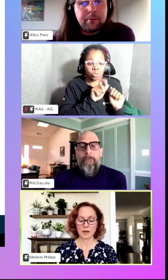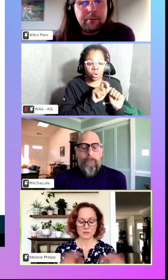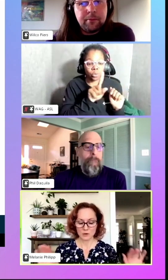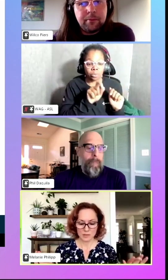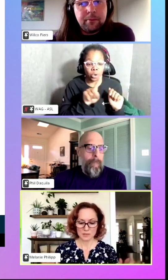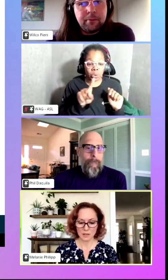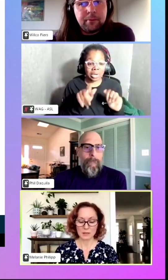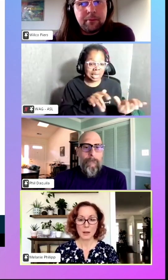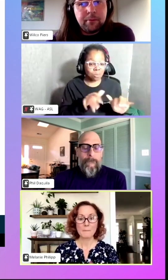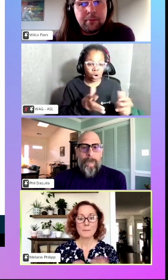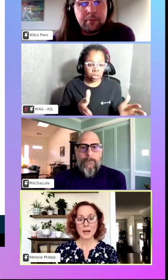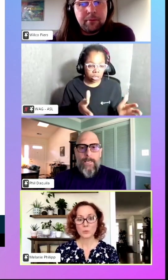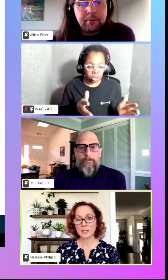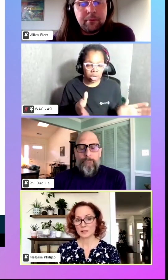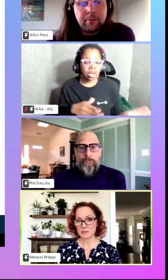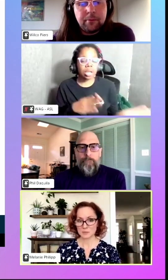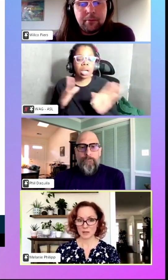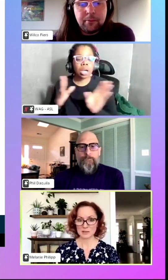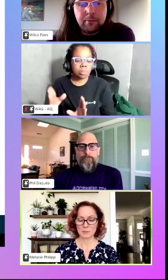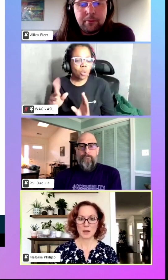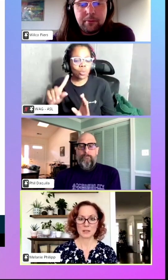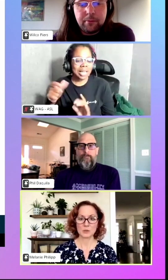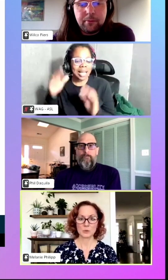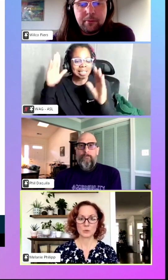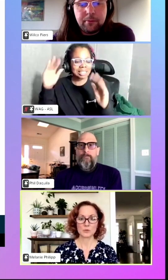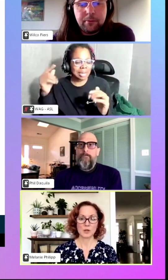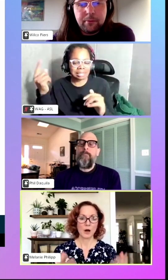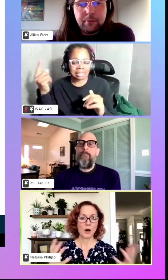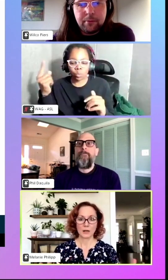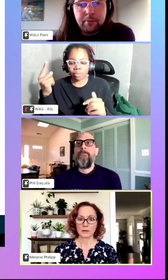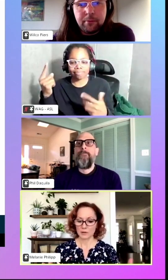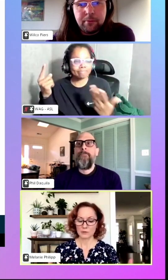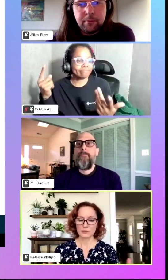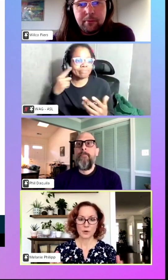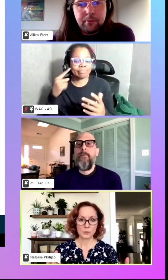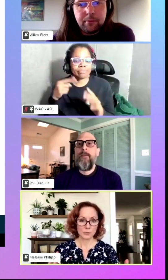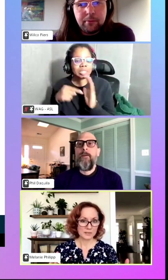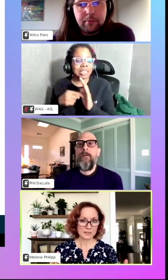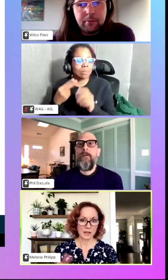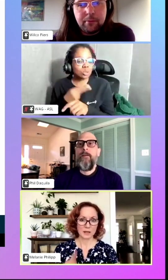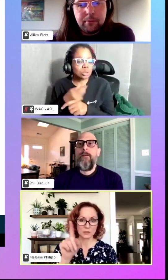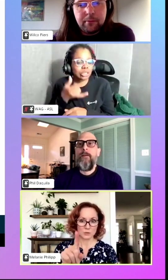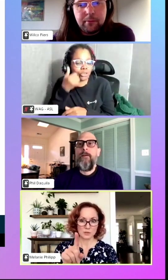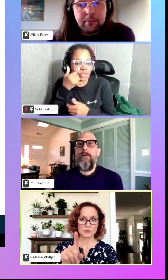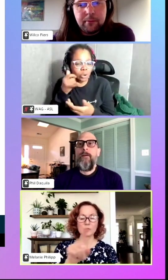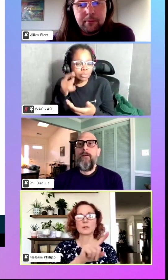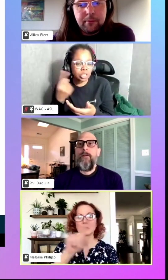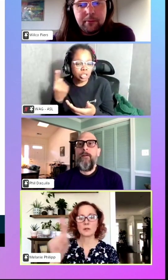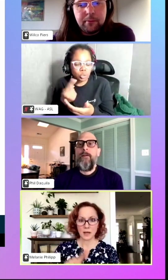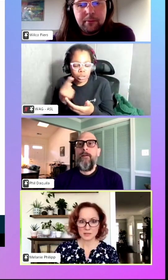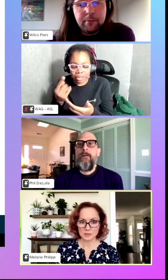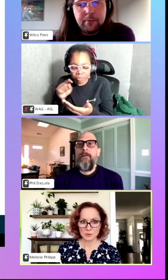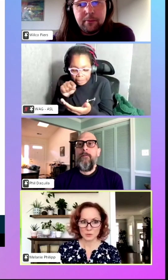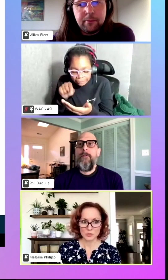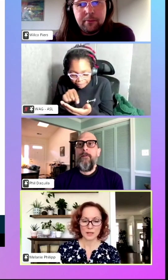So that's already done. But we can't expect somebody who's on their phone, let's say, and using their finger